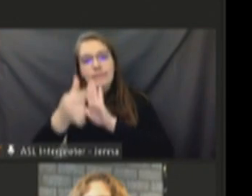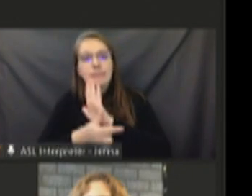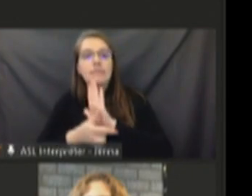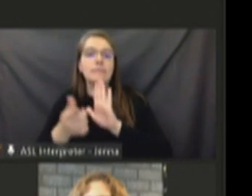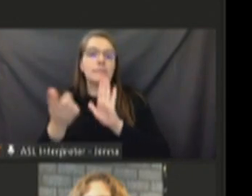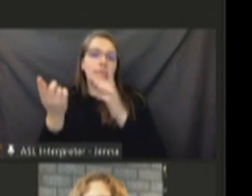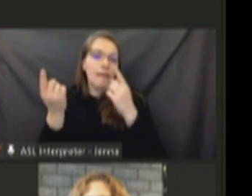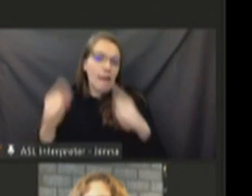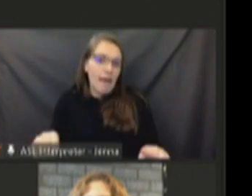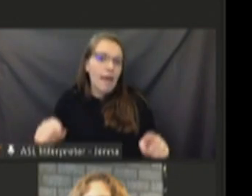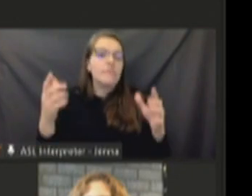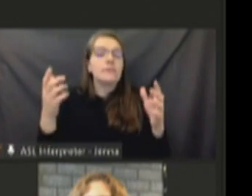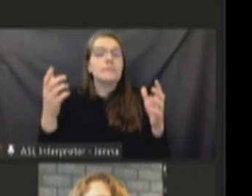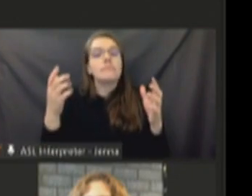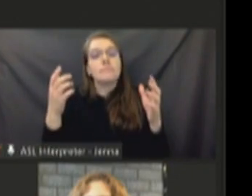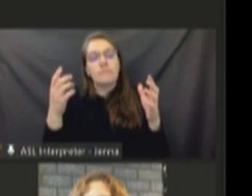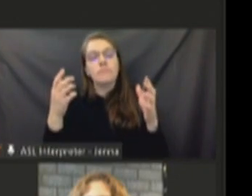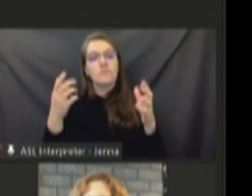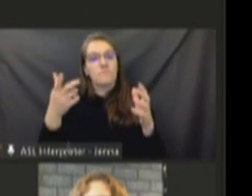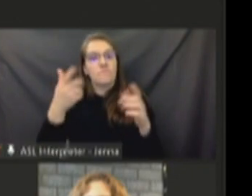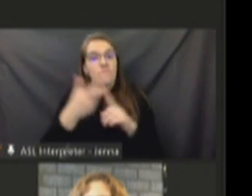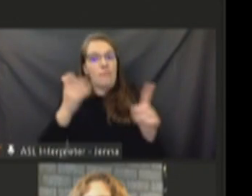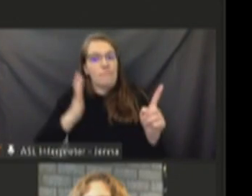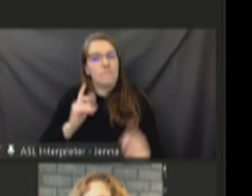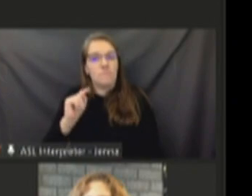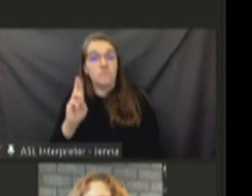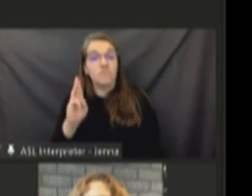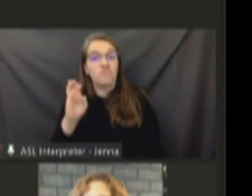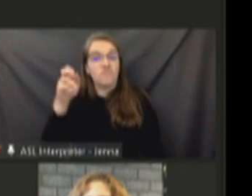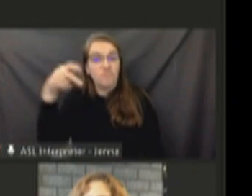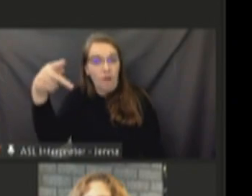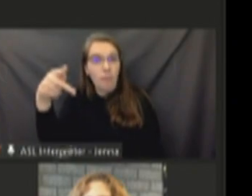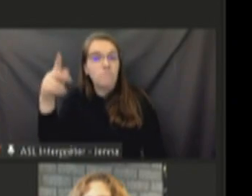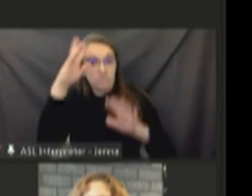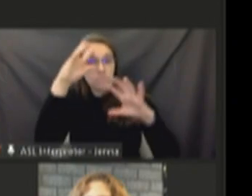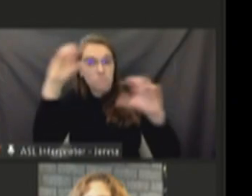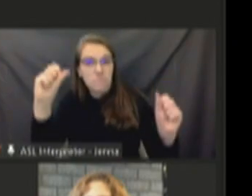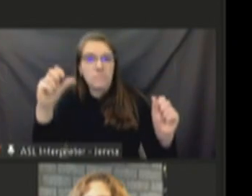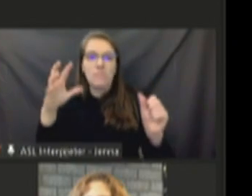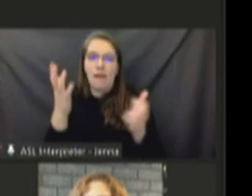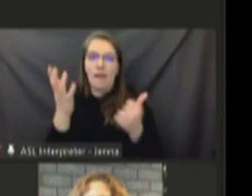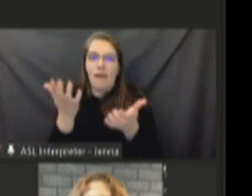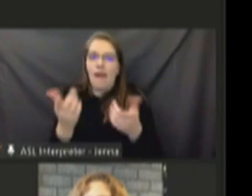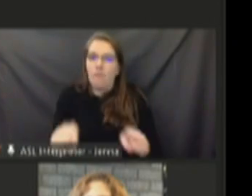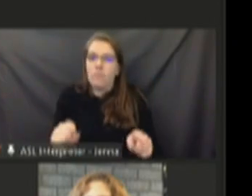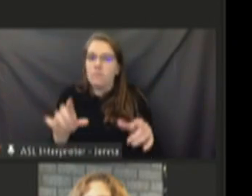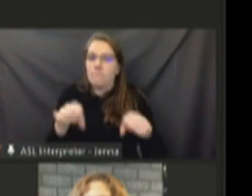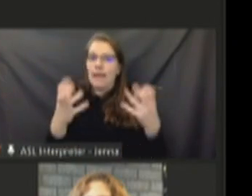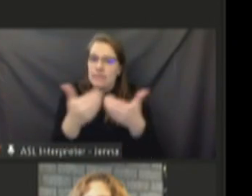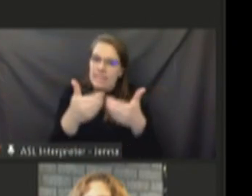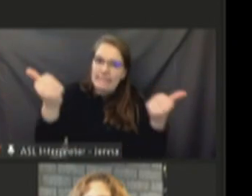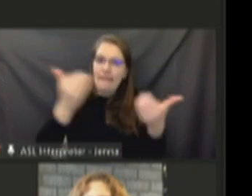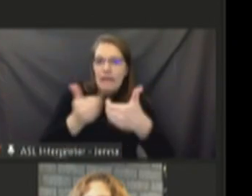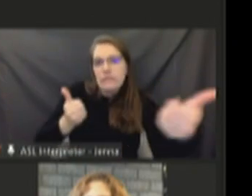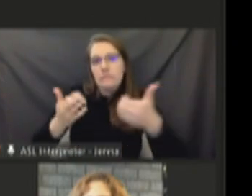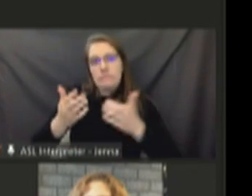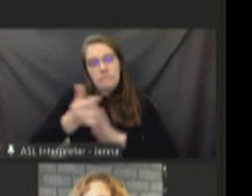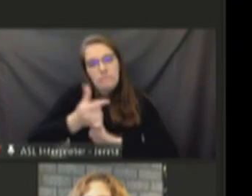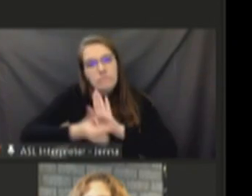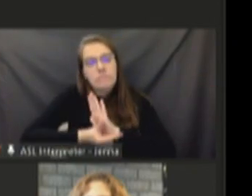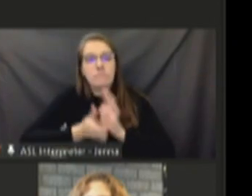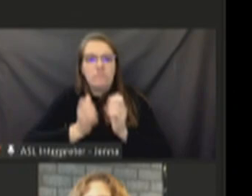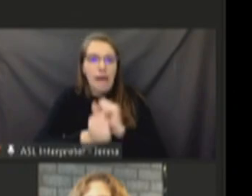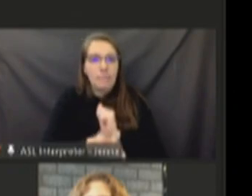about for years, but specifically under the Trump administration. And one way that we've resolved to do that is through the passing of the Trust